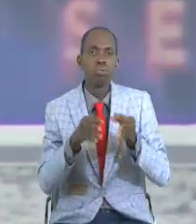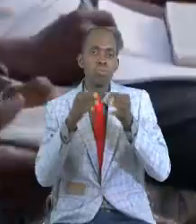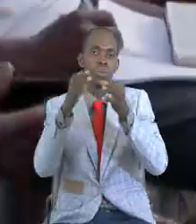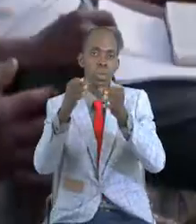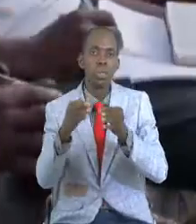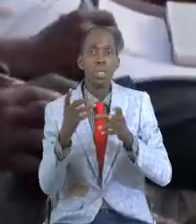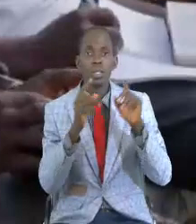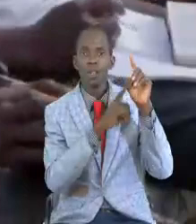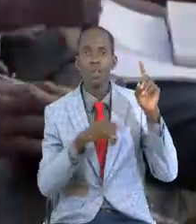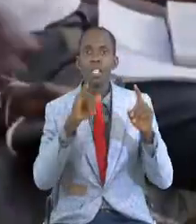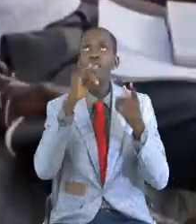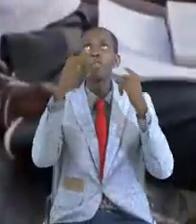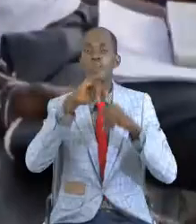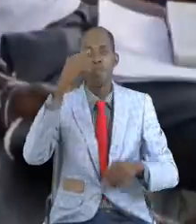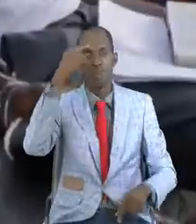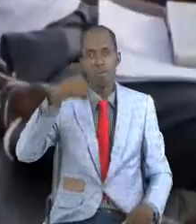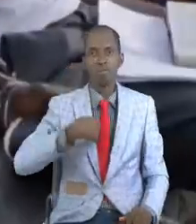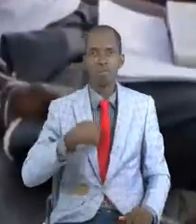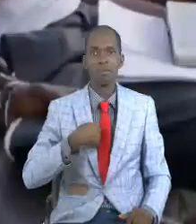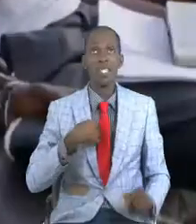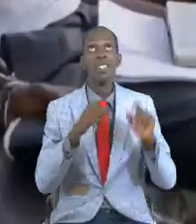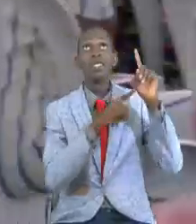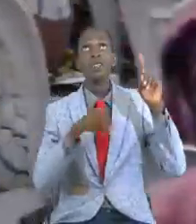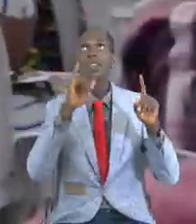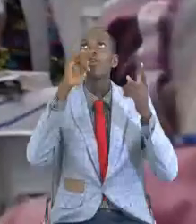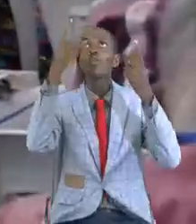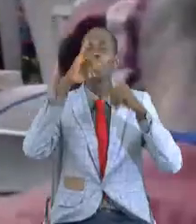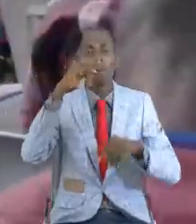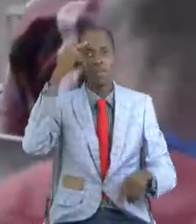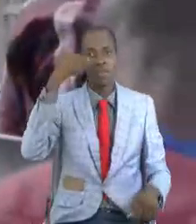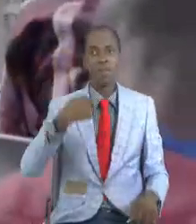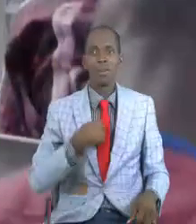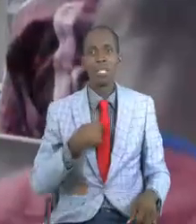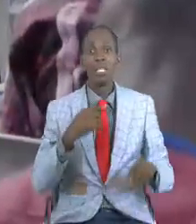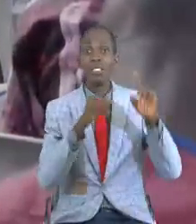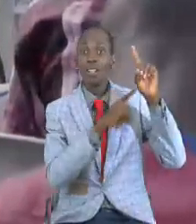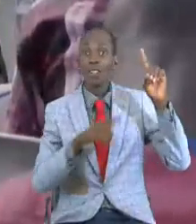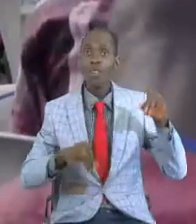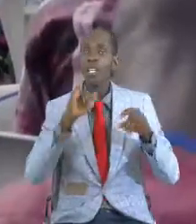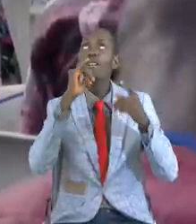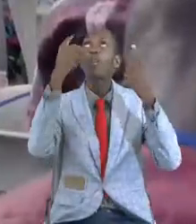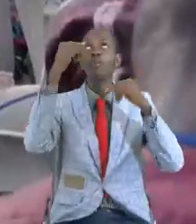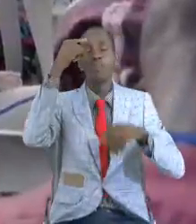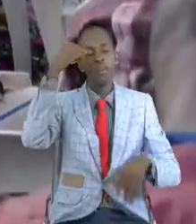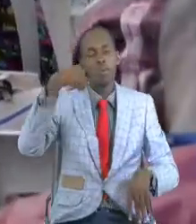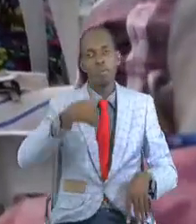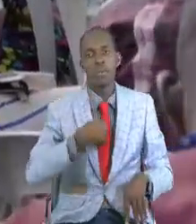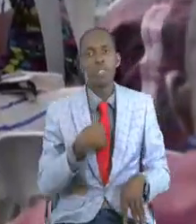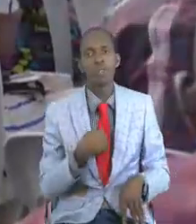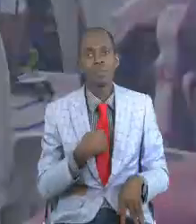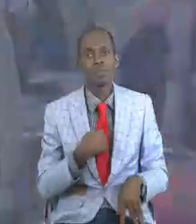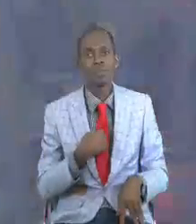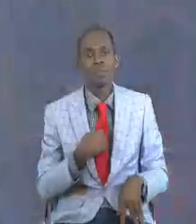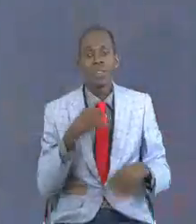for me. The Lord is coming for me. The Lord is coming for me. That place is going